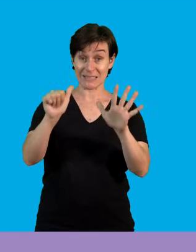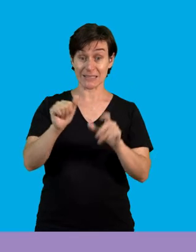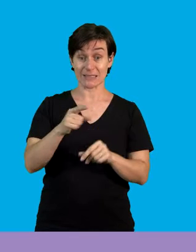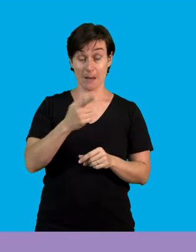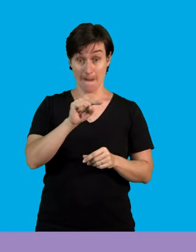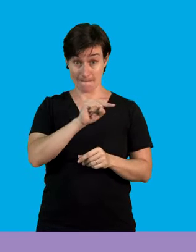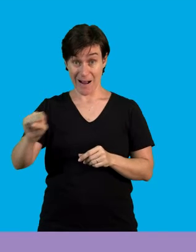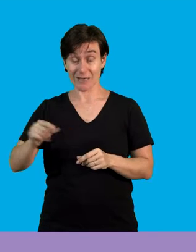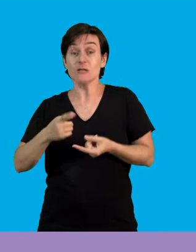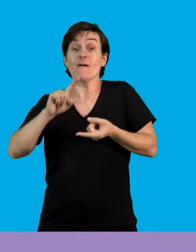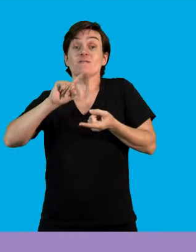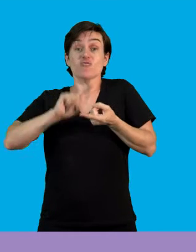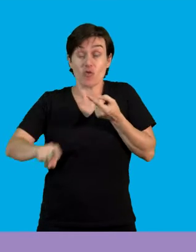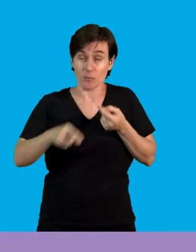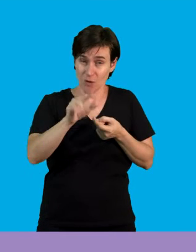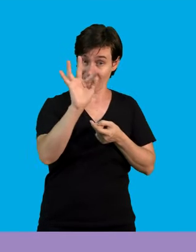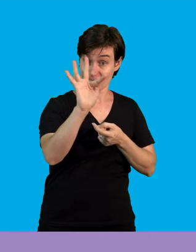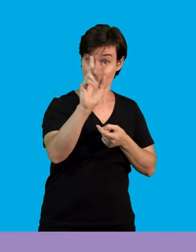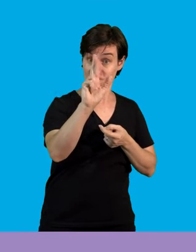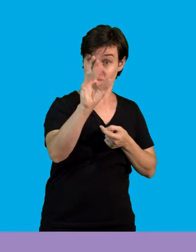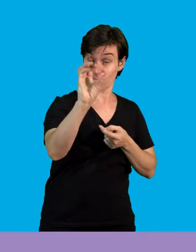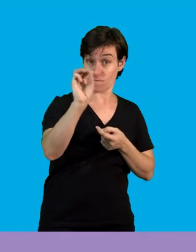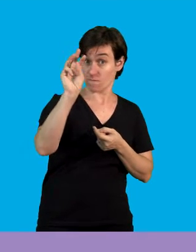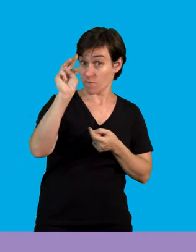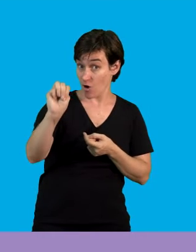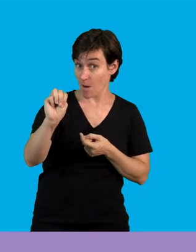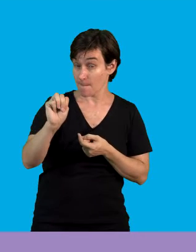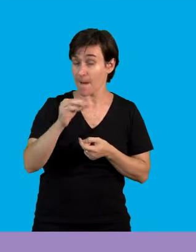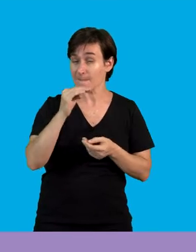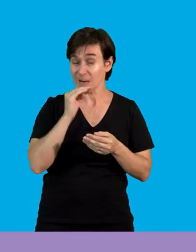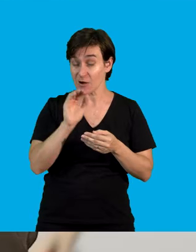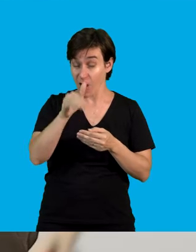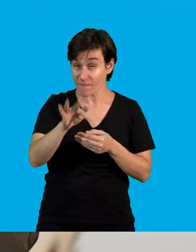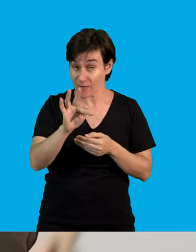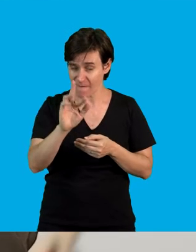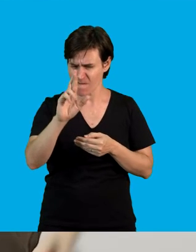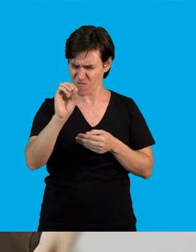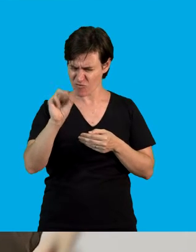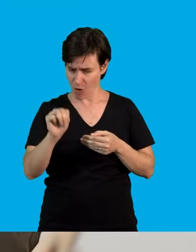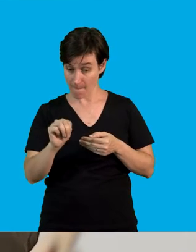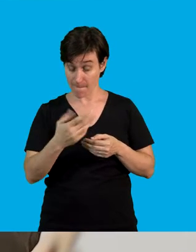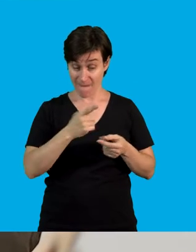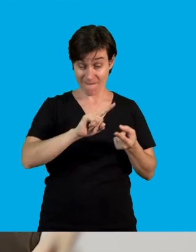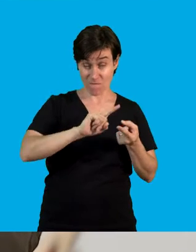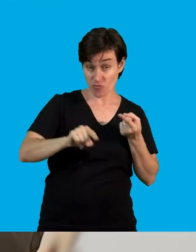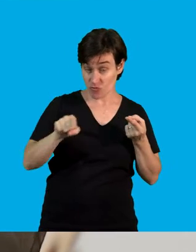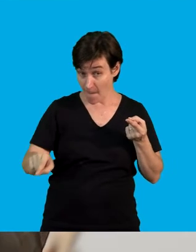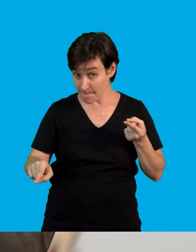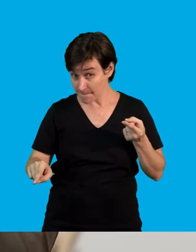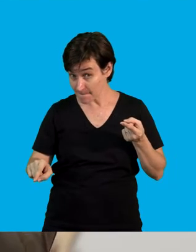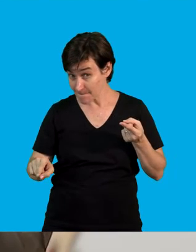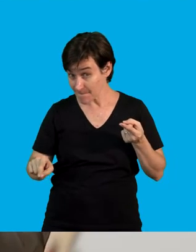subtracted from. When you see the word from, it means that whatever follows that letter, that word from,